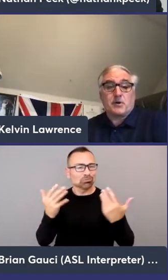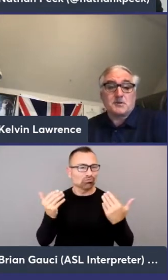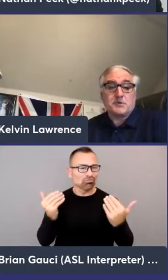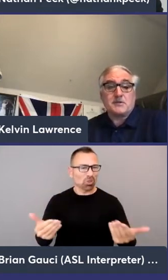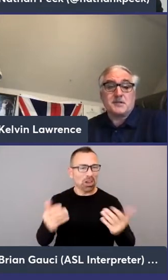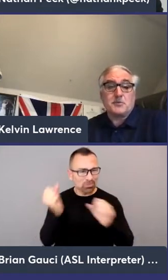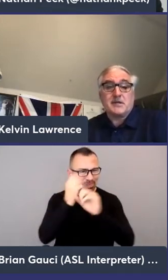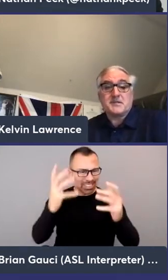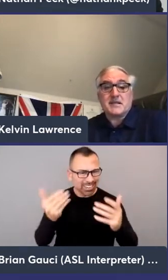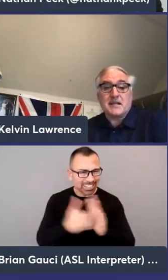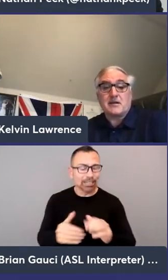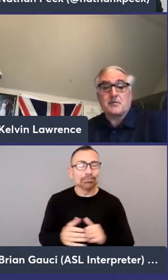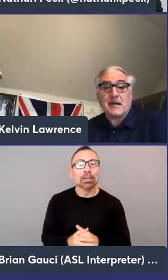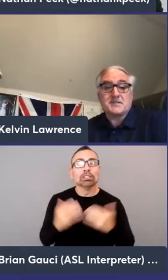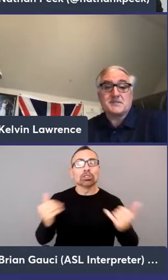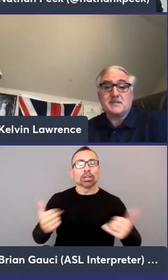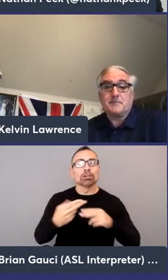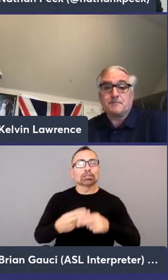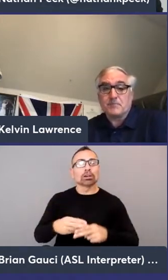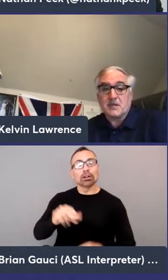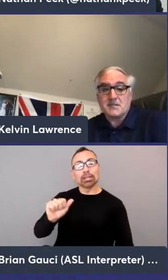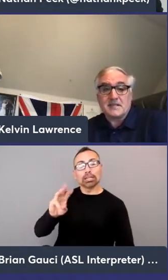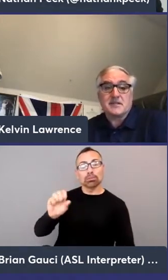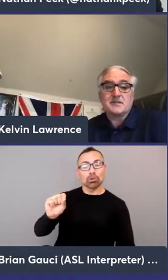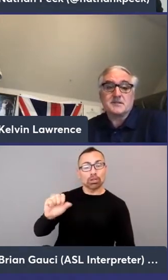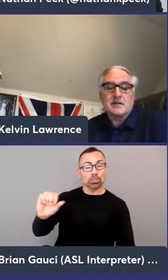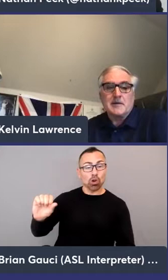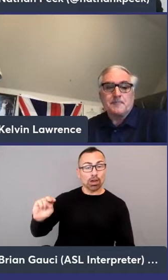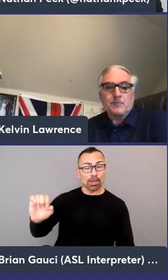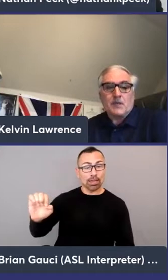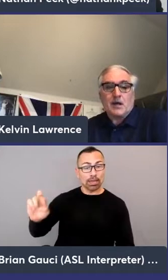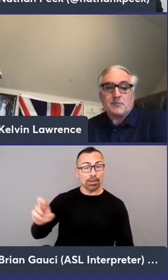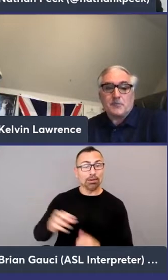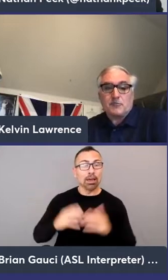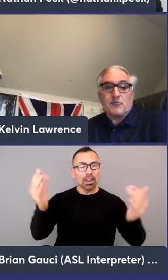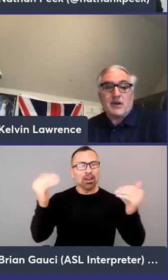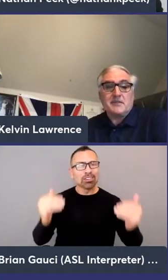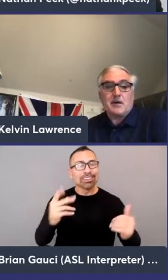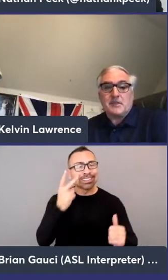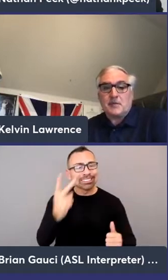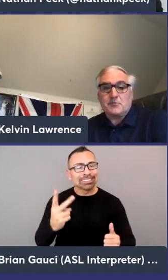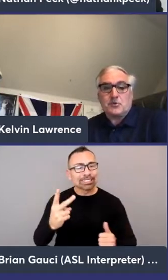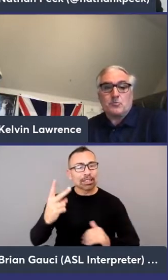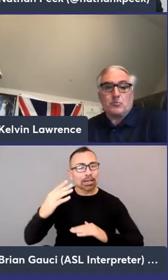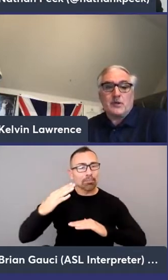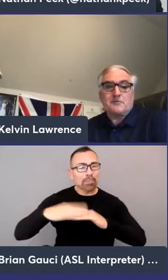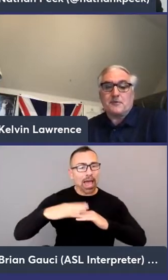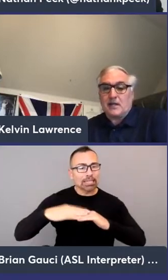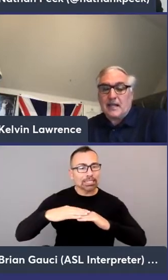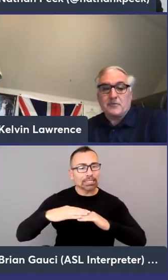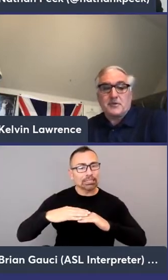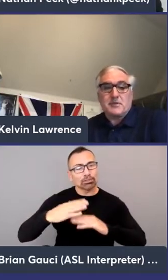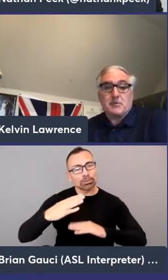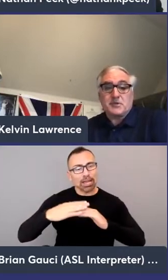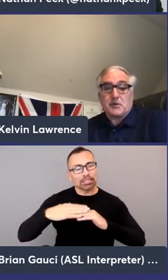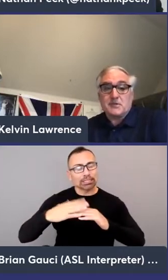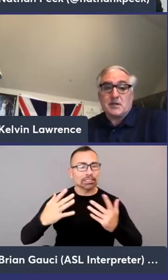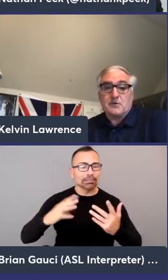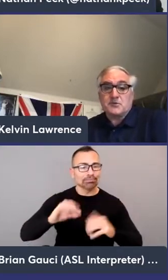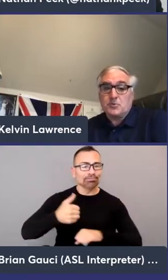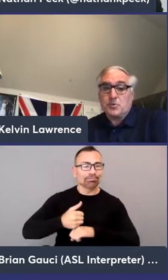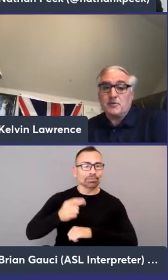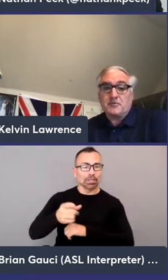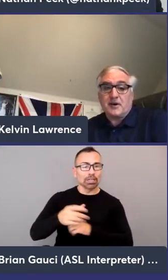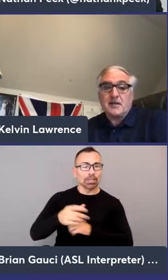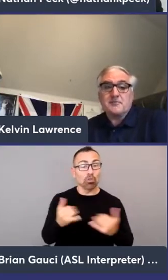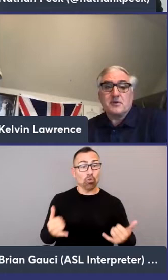next box where you see we can set our capacity settings. Right now in Neptune, we've allowed the minimum to go as low